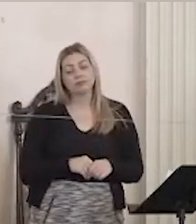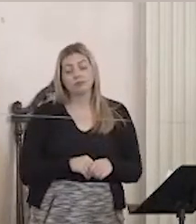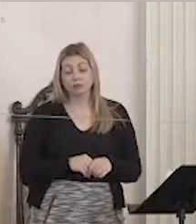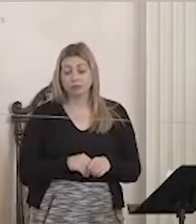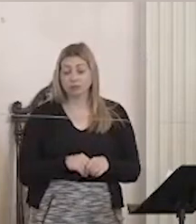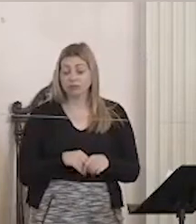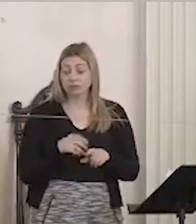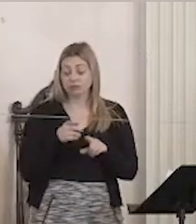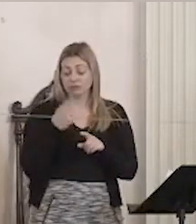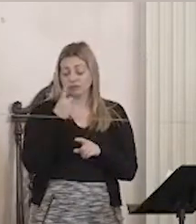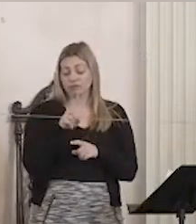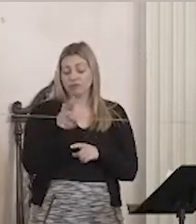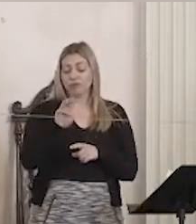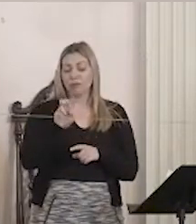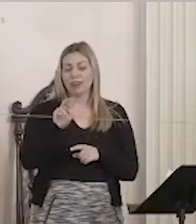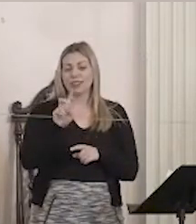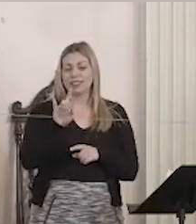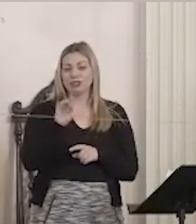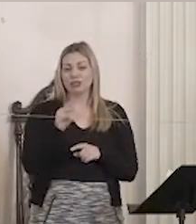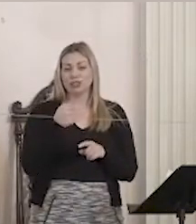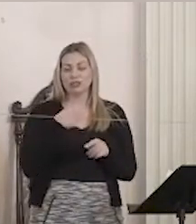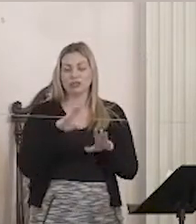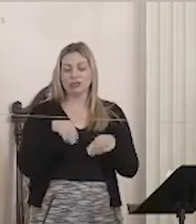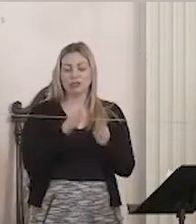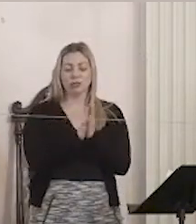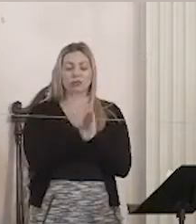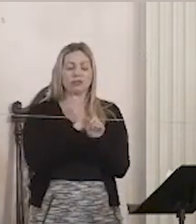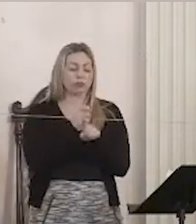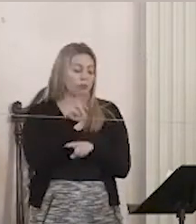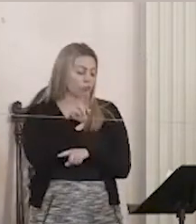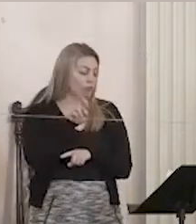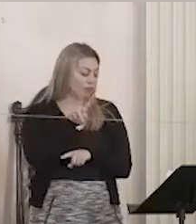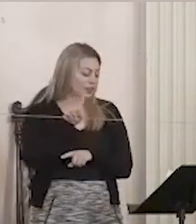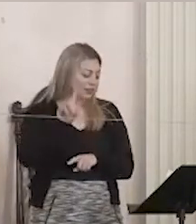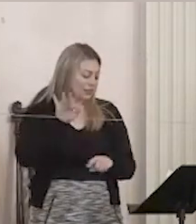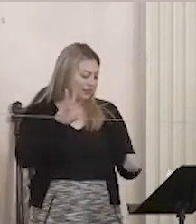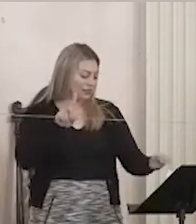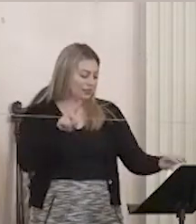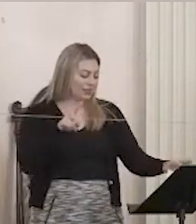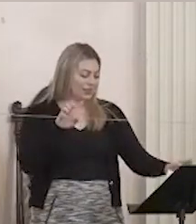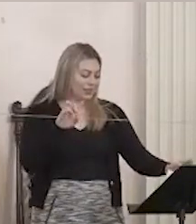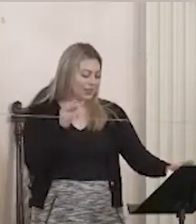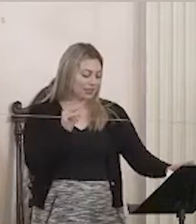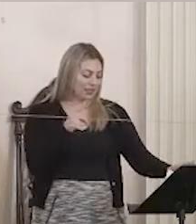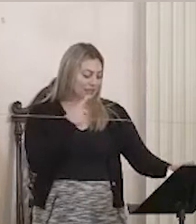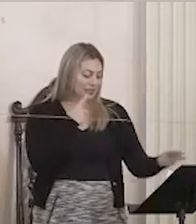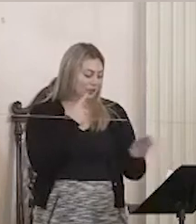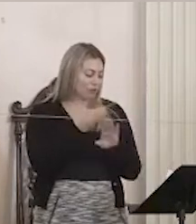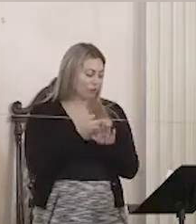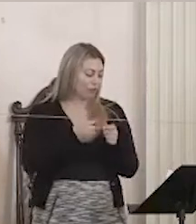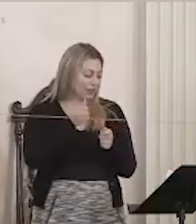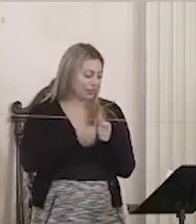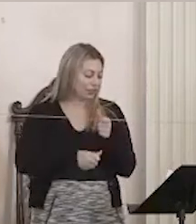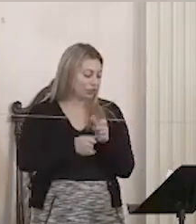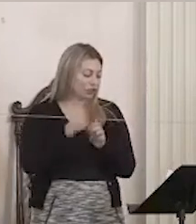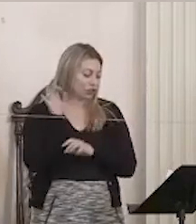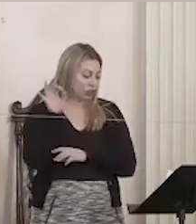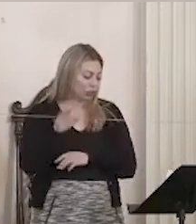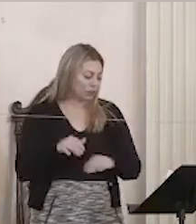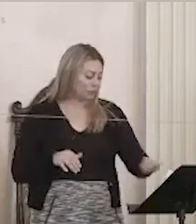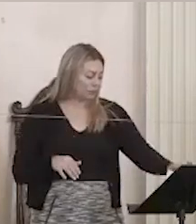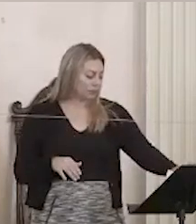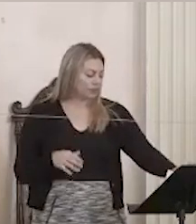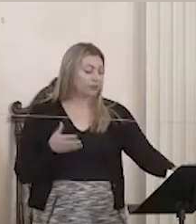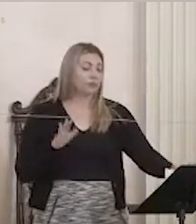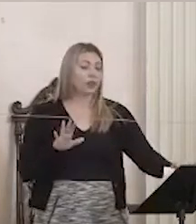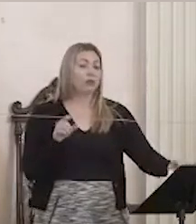And by way of benediction, I offer you this prayer that the Reverend David Eaton would say before every sermon. He would say,